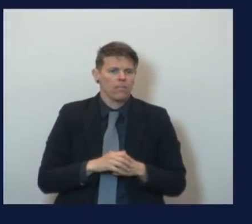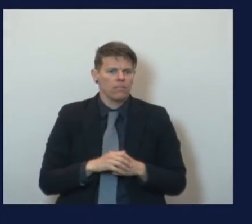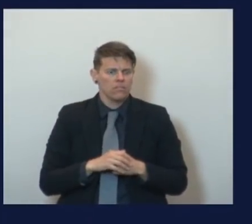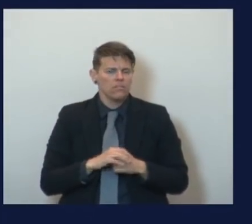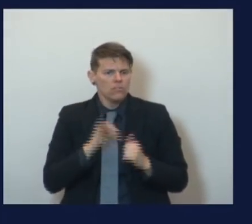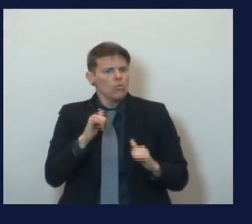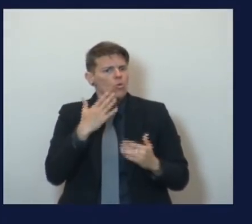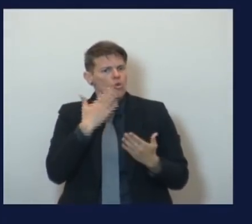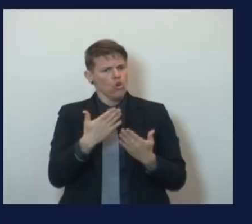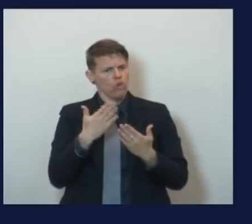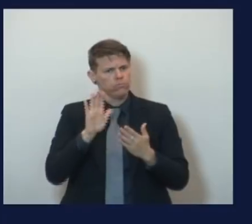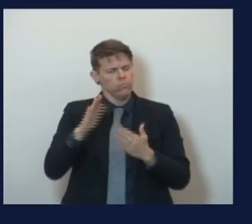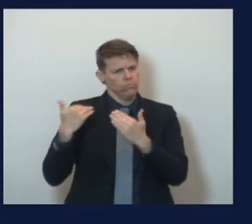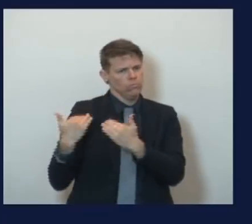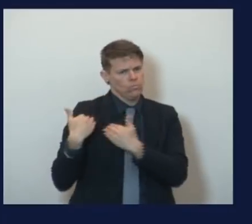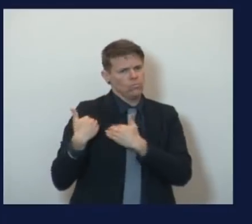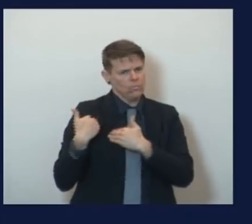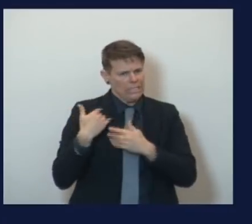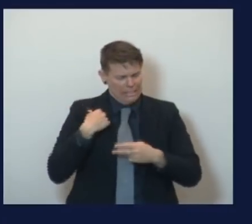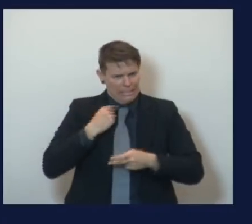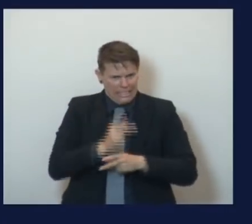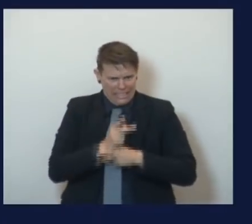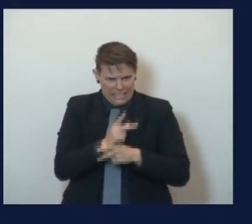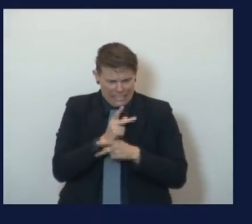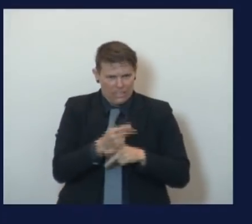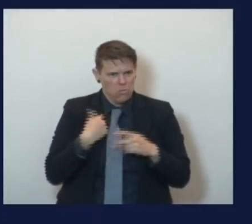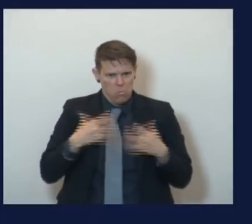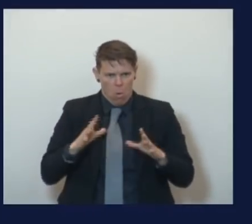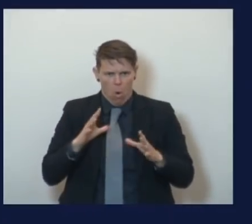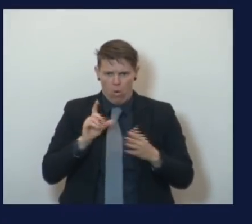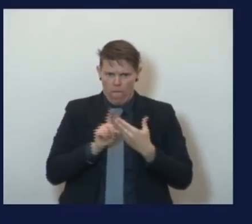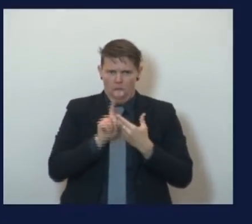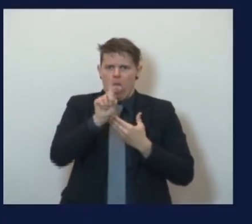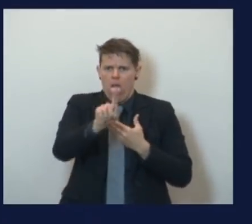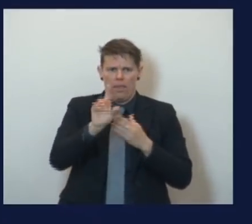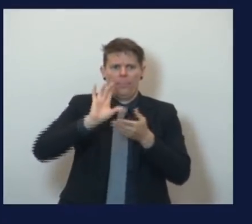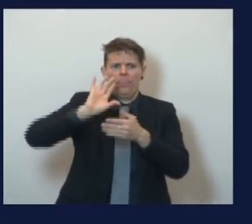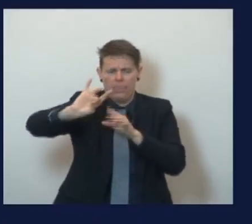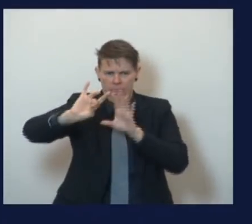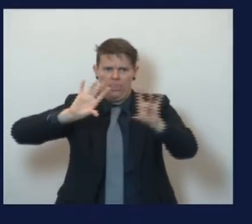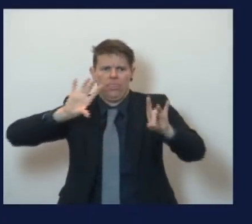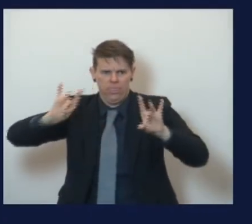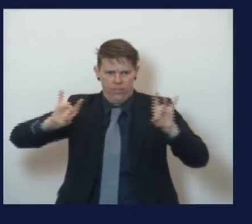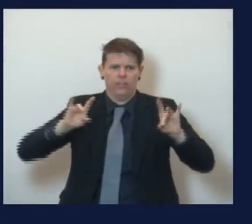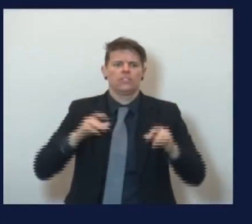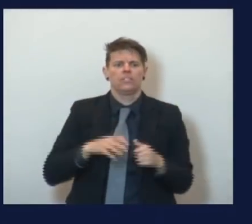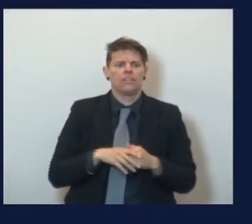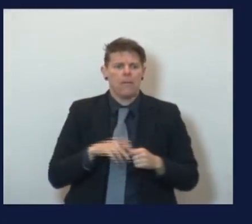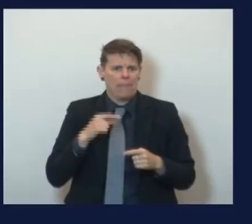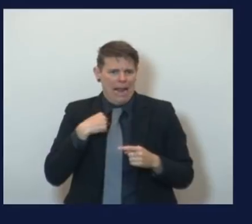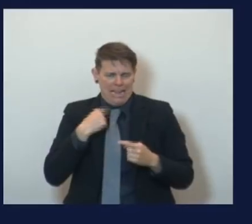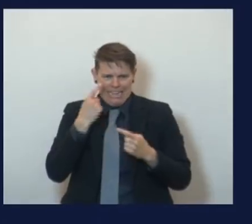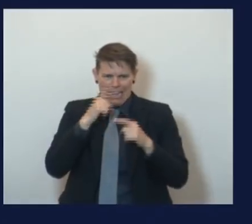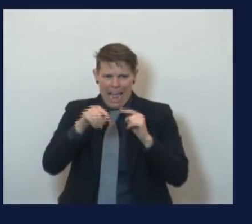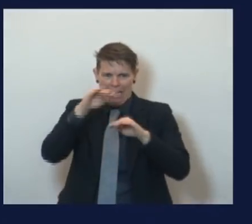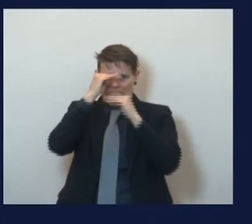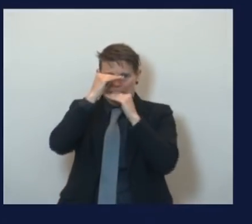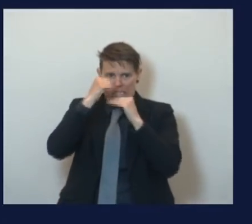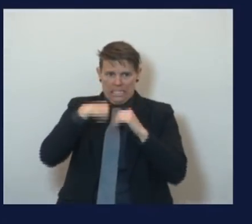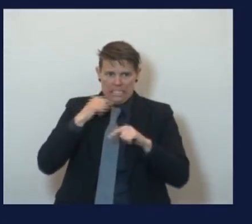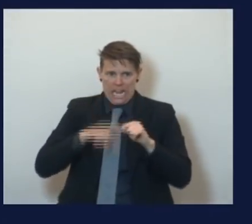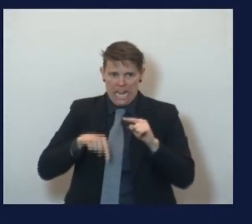aspect about I got to be really careful. I don't want to introduce it to myself, but you cannot limit yourself to